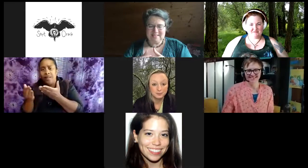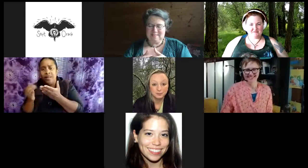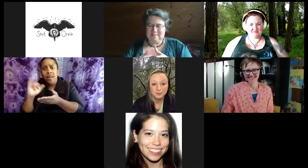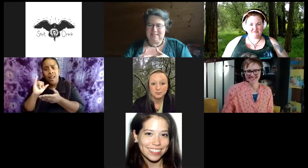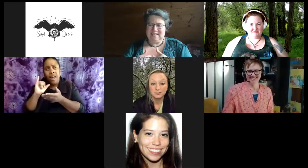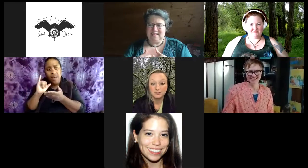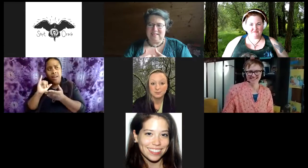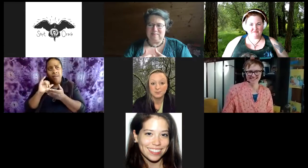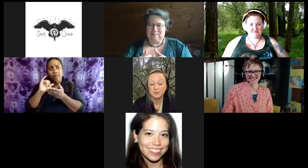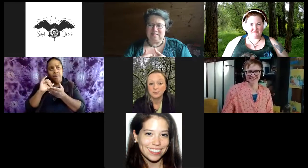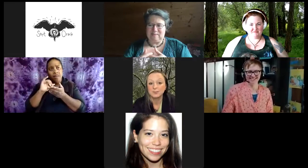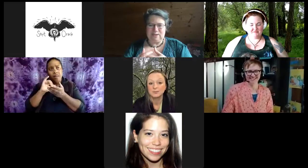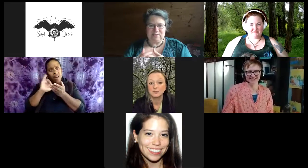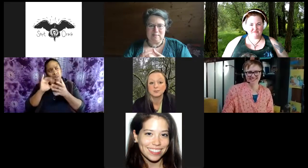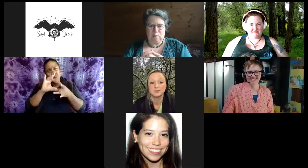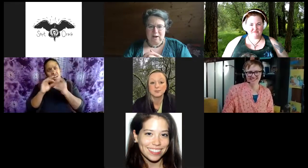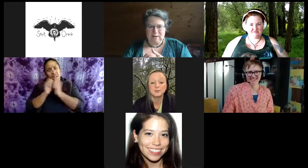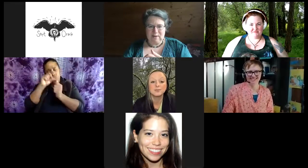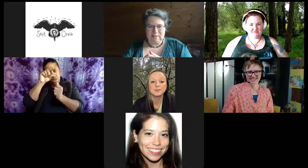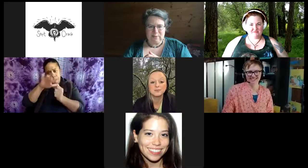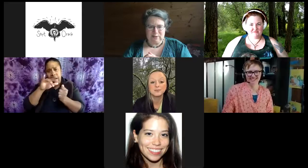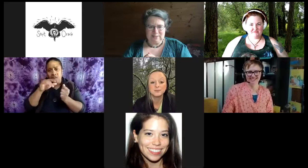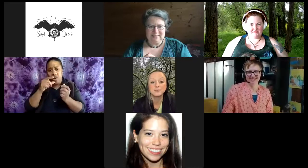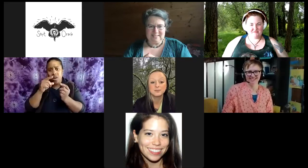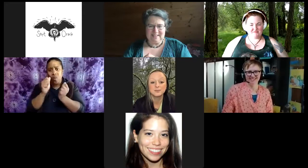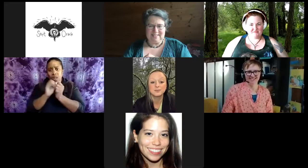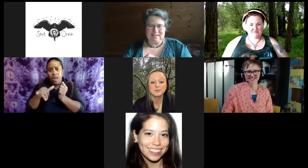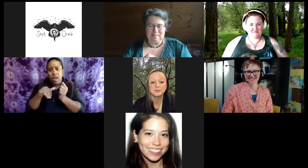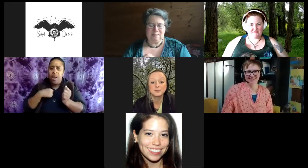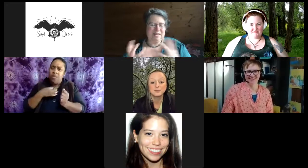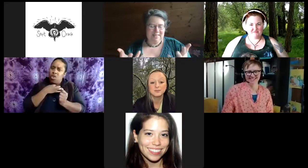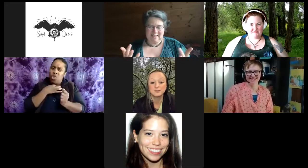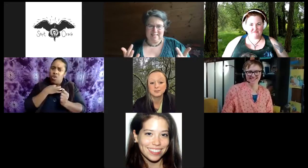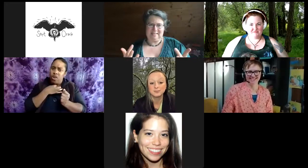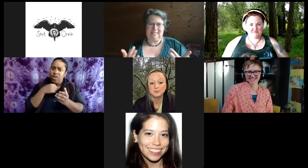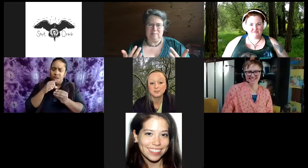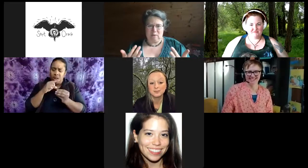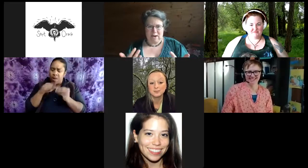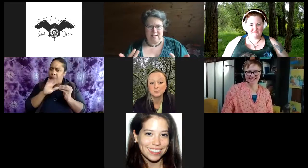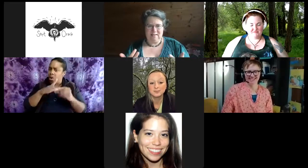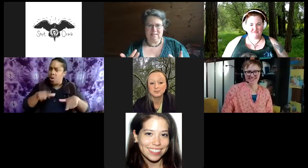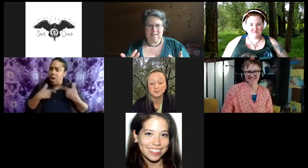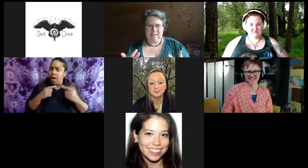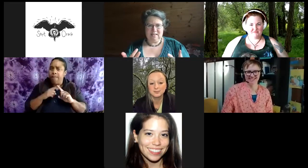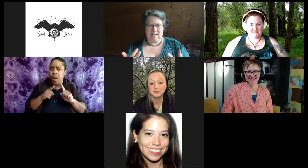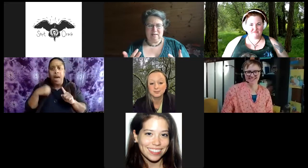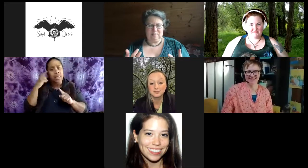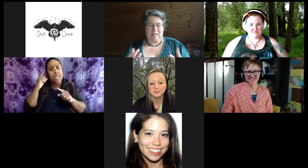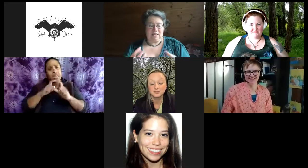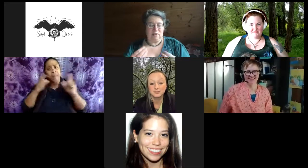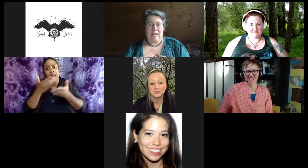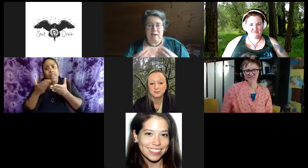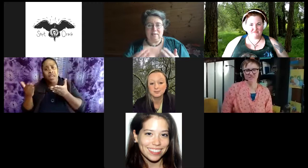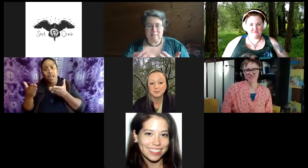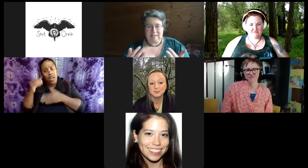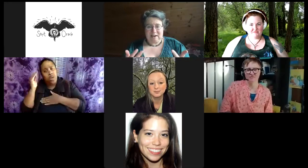that. I'm curious about where you are in the world. And the big thing I think is just to be aware